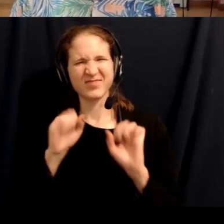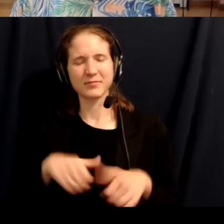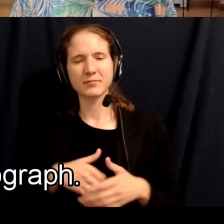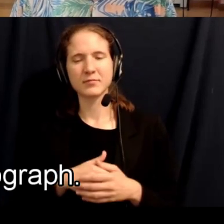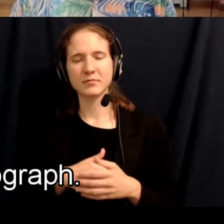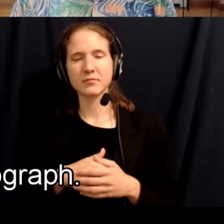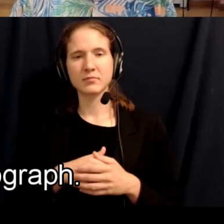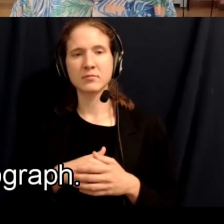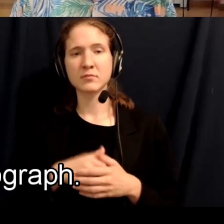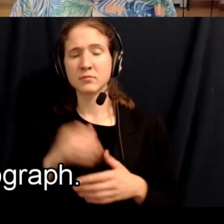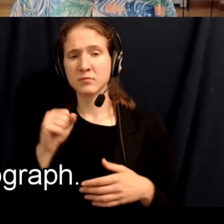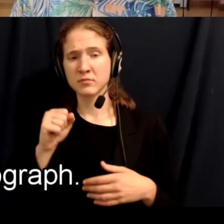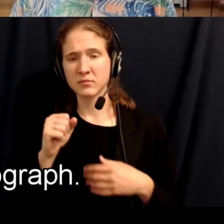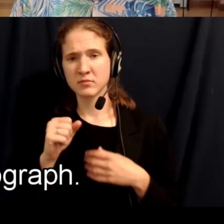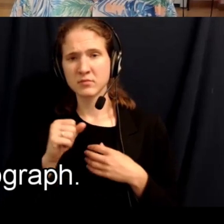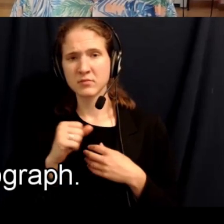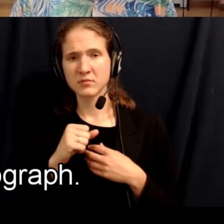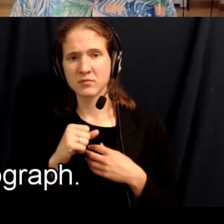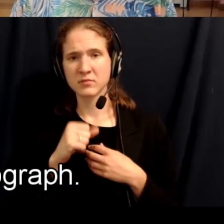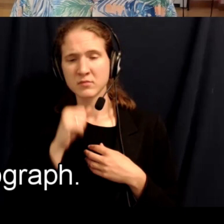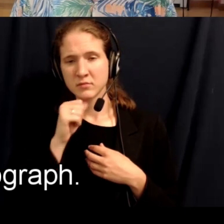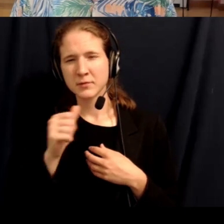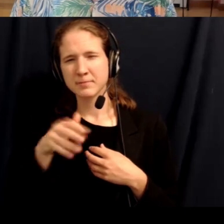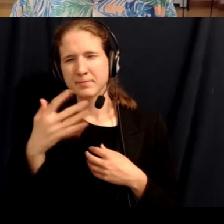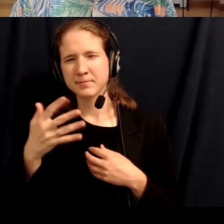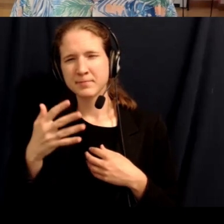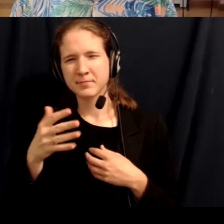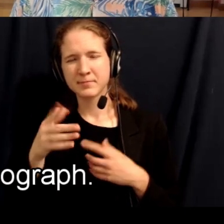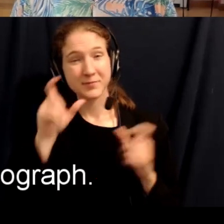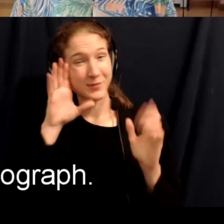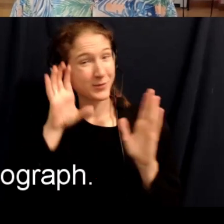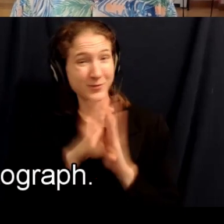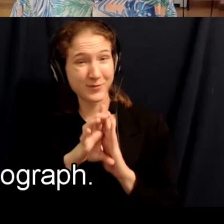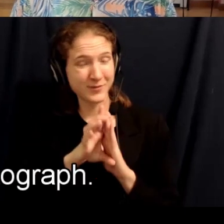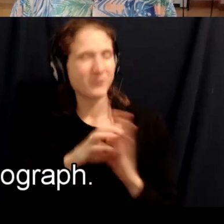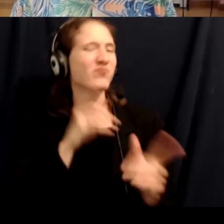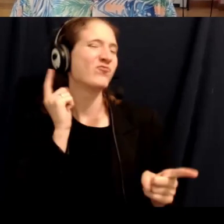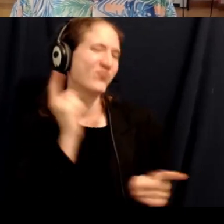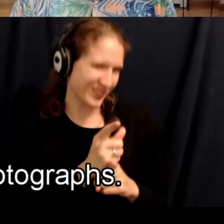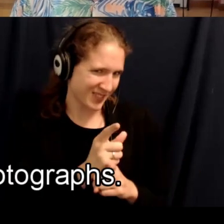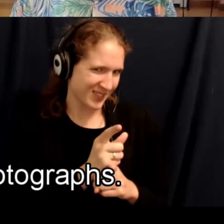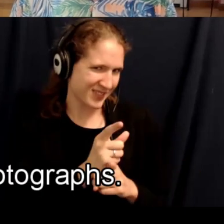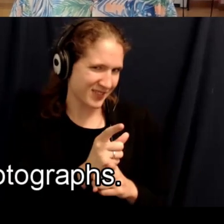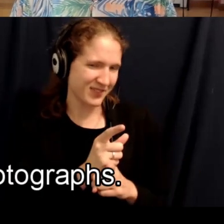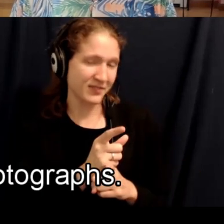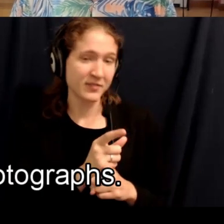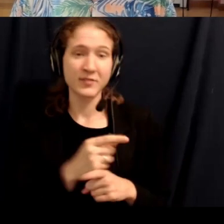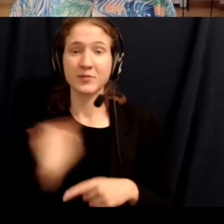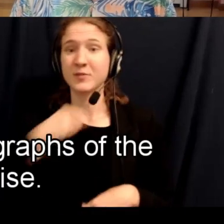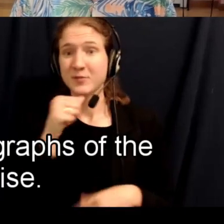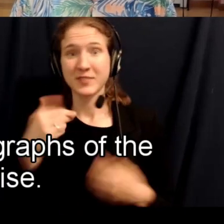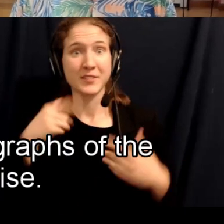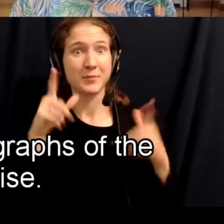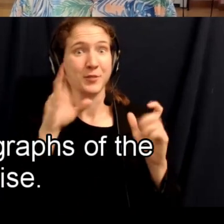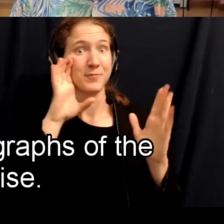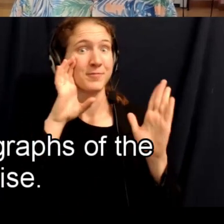that. yeah, it's not a photograph. Correct, it's not a We don't, photograph. yeah, we don't have photographs of,